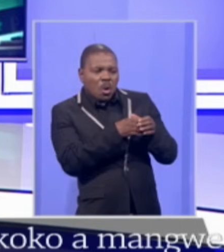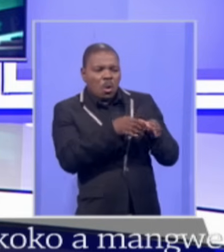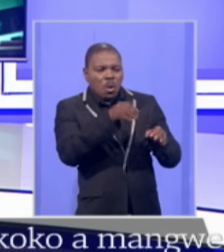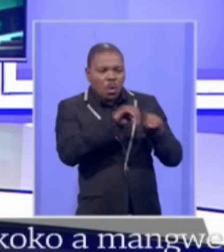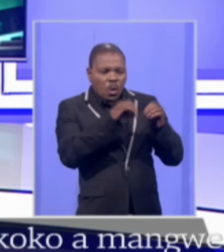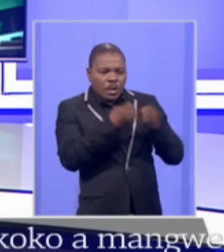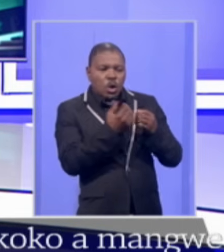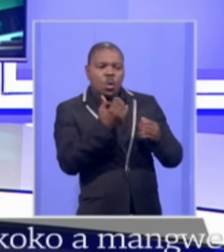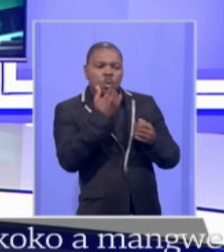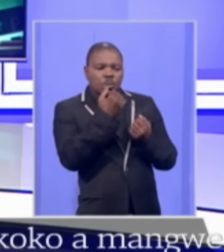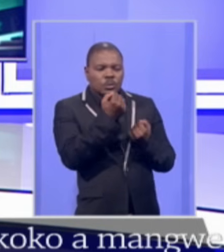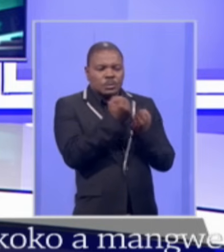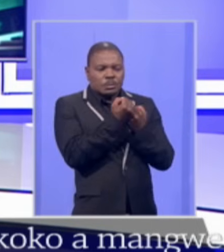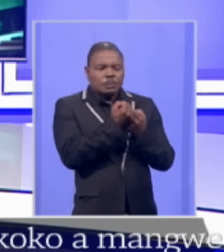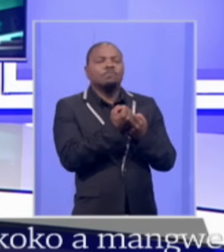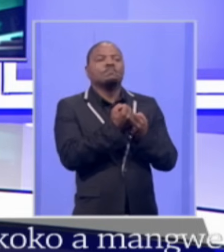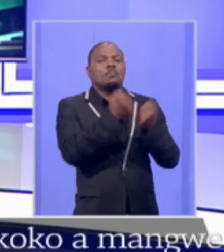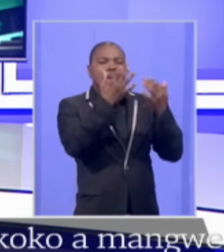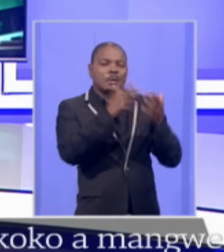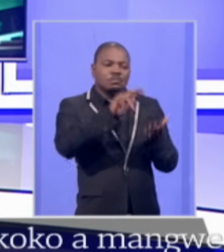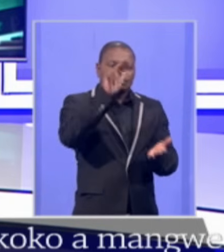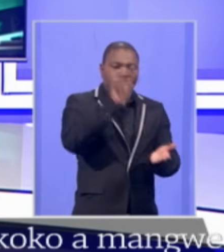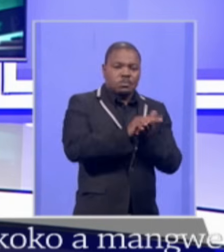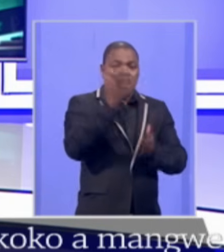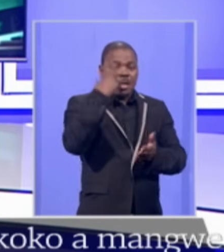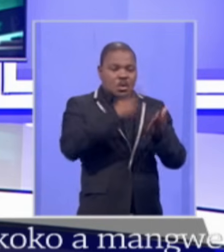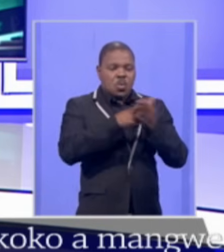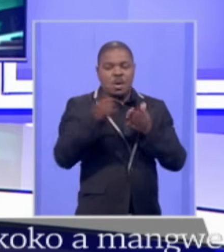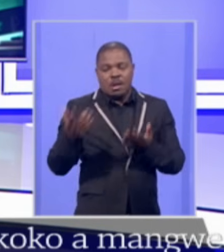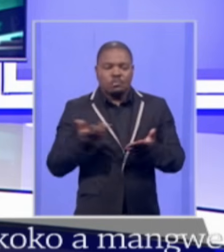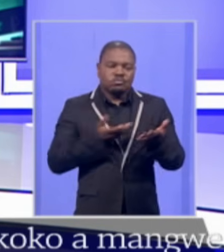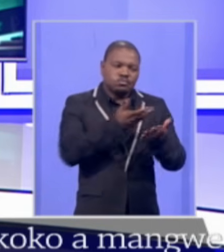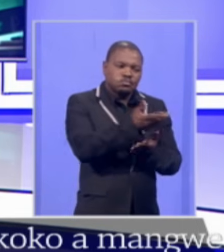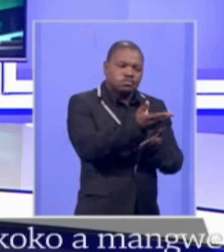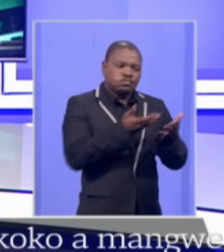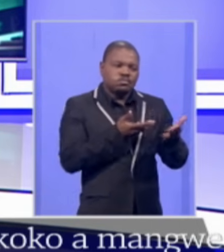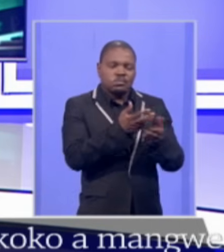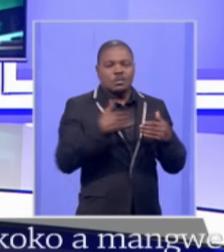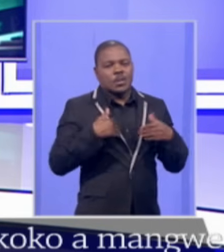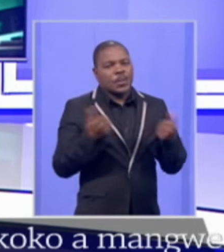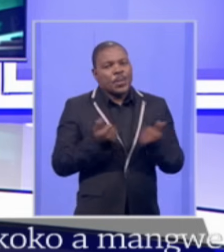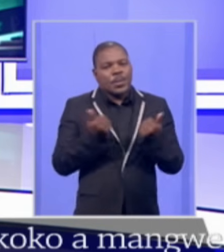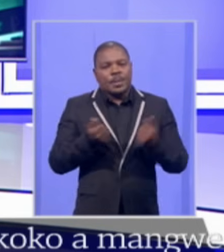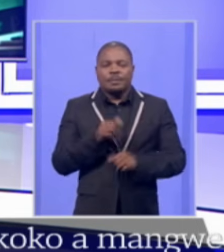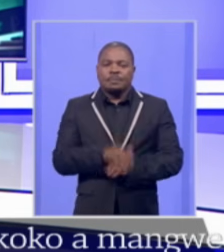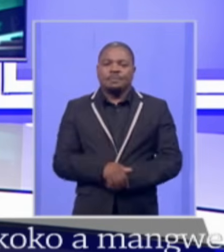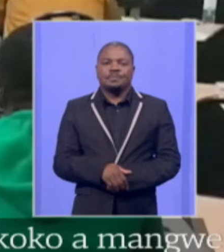a emennokeng go atlanegisiwa ga tekanyetsokabo beke e fetileng.